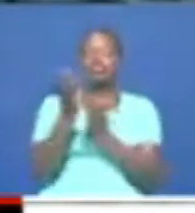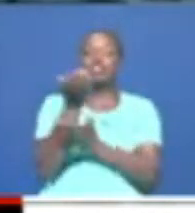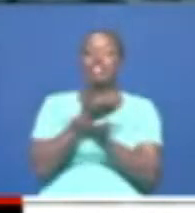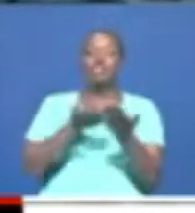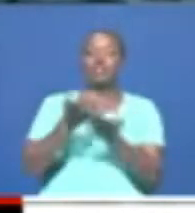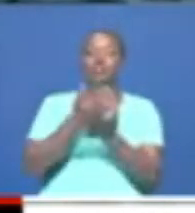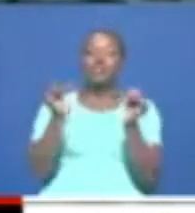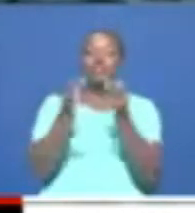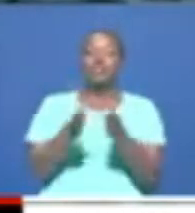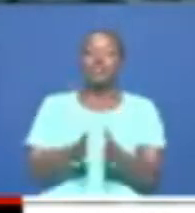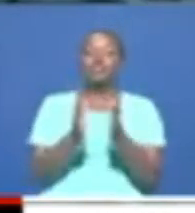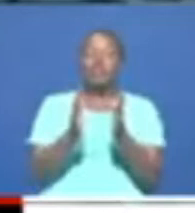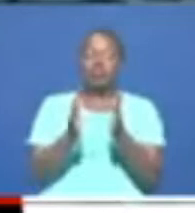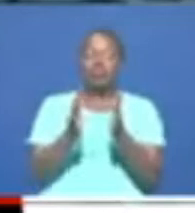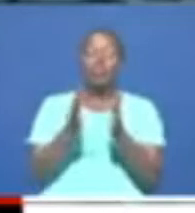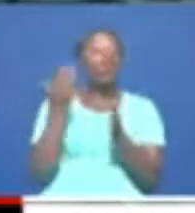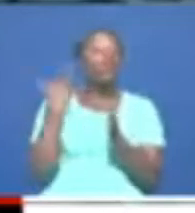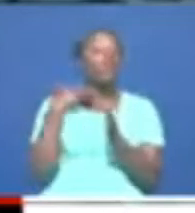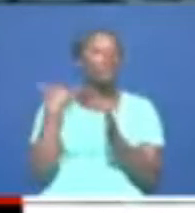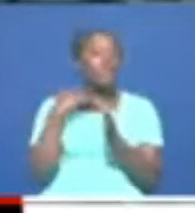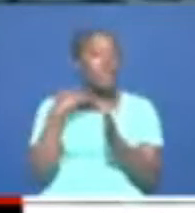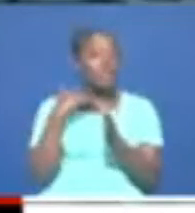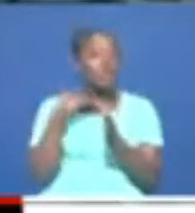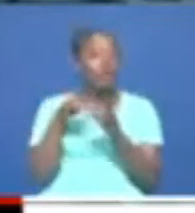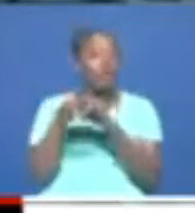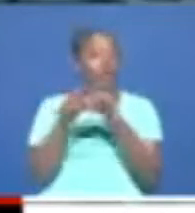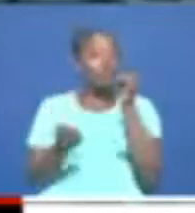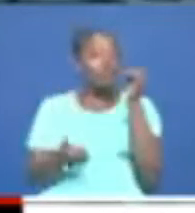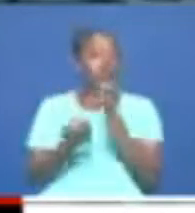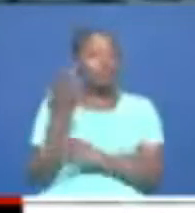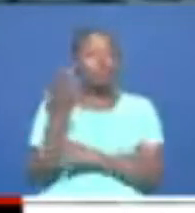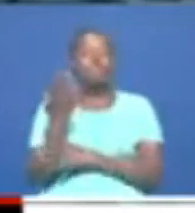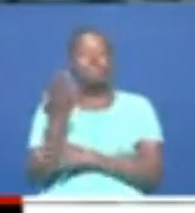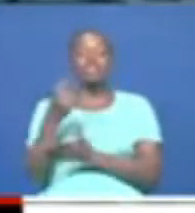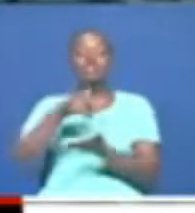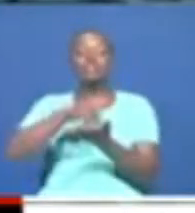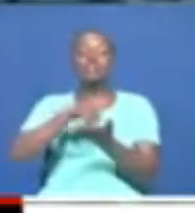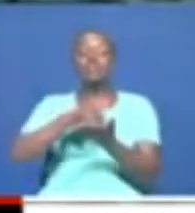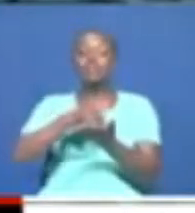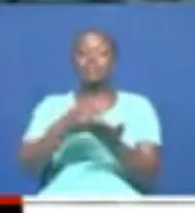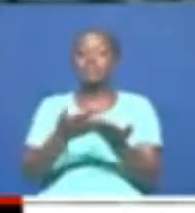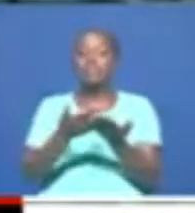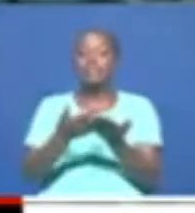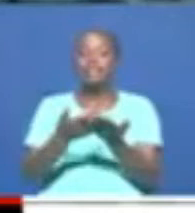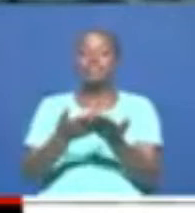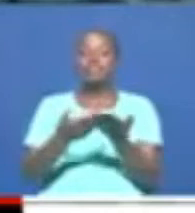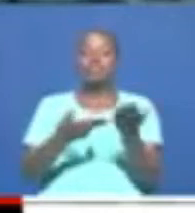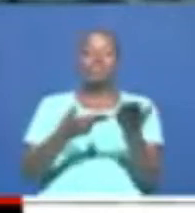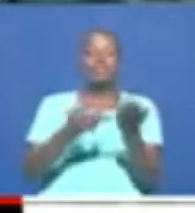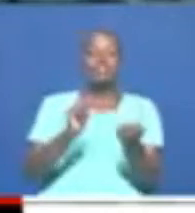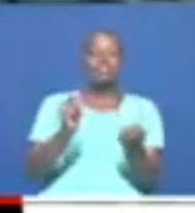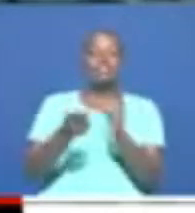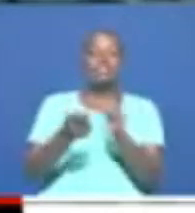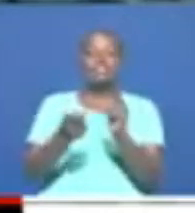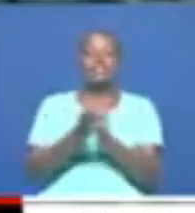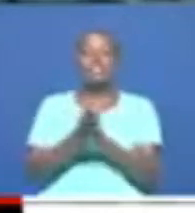new wave of crime is equally emerging that involves such things as swim swapping and the typical Tuma Kwa